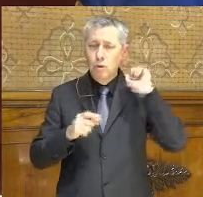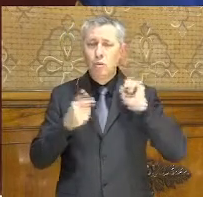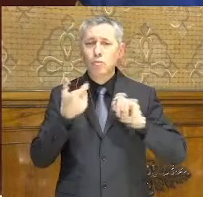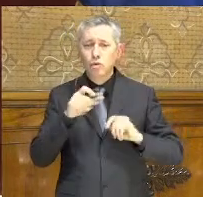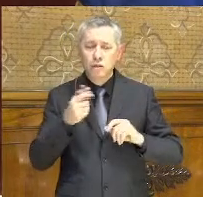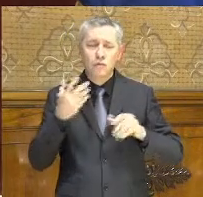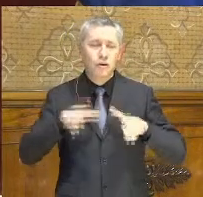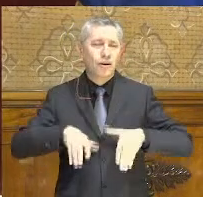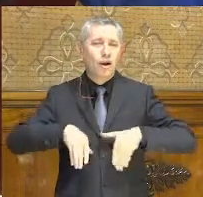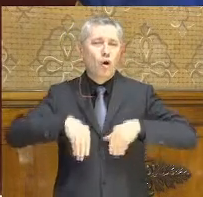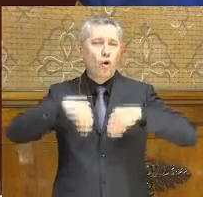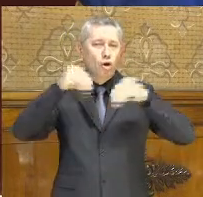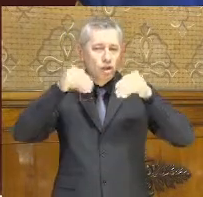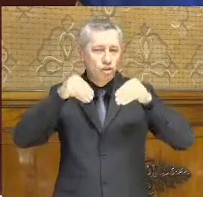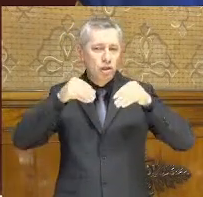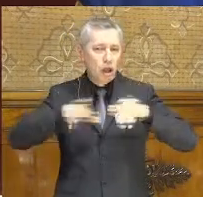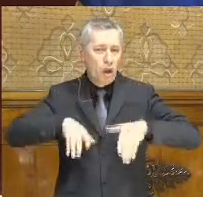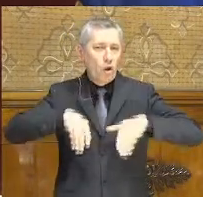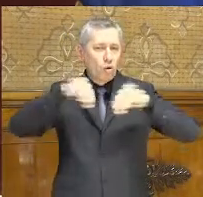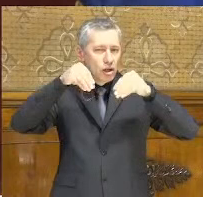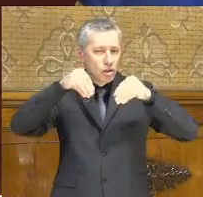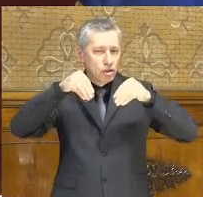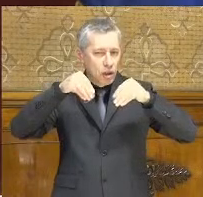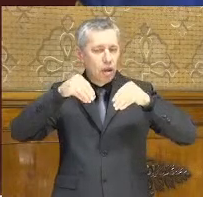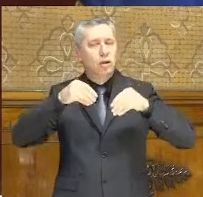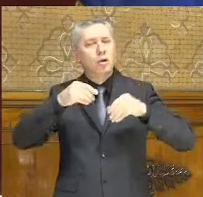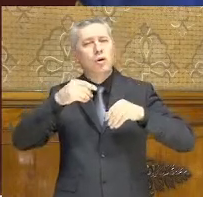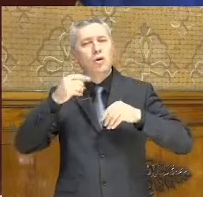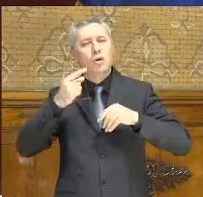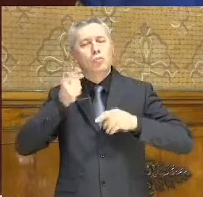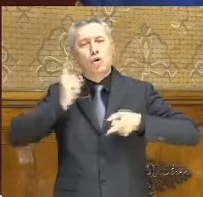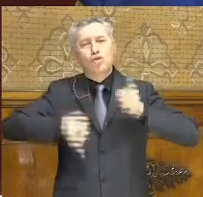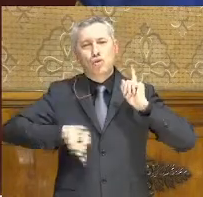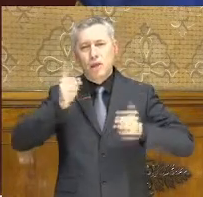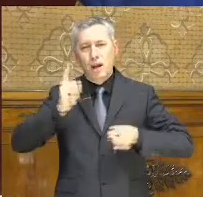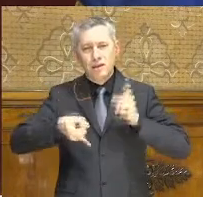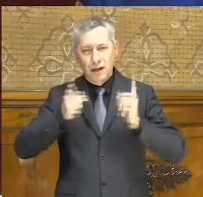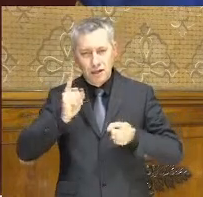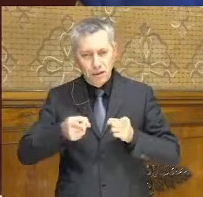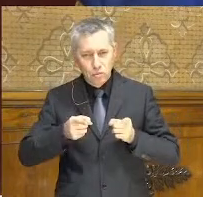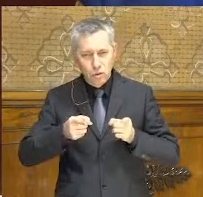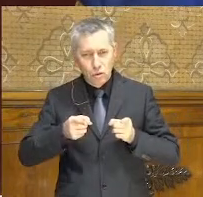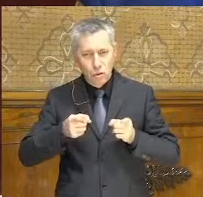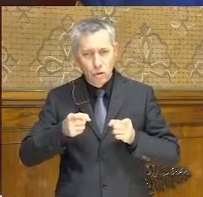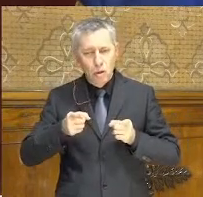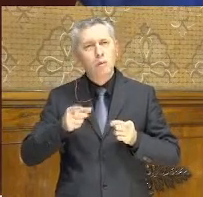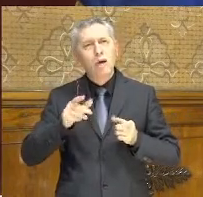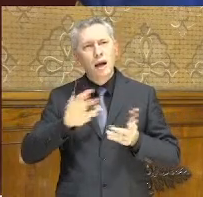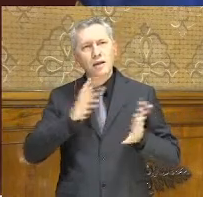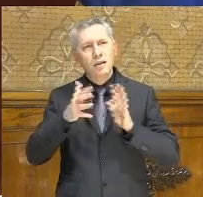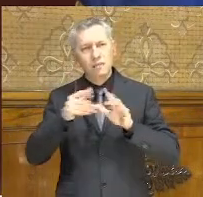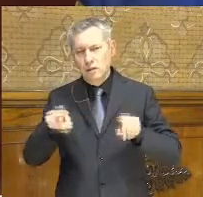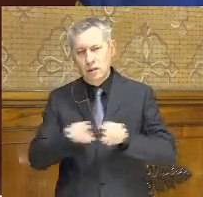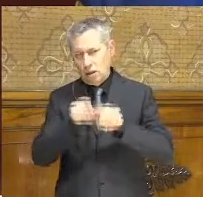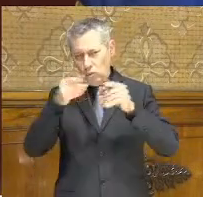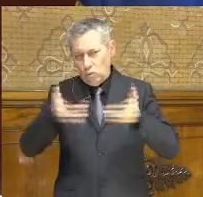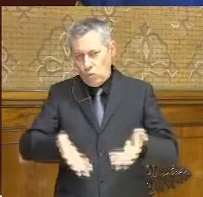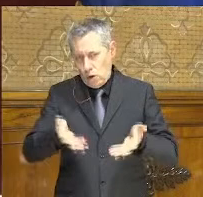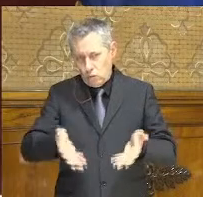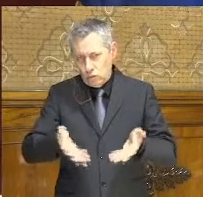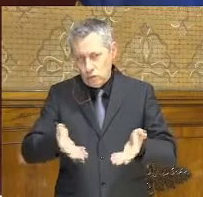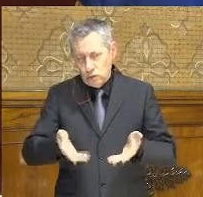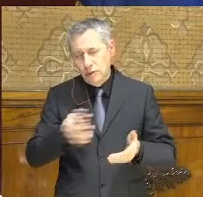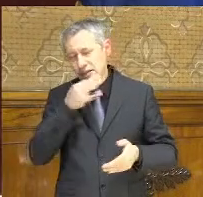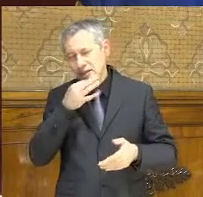similar. She says there is a boomerang effect on Western modernity. Its institutions have